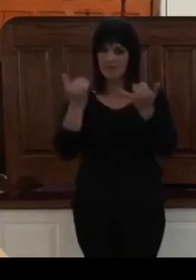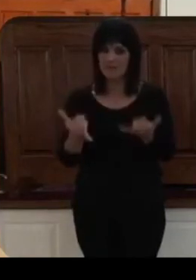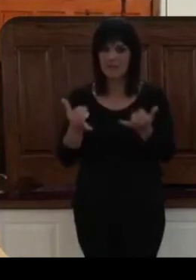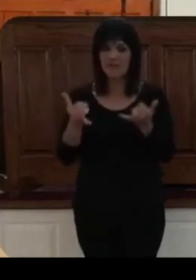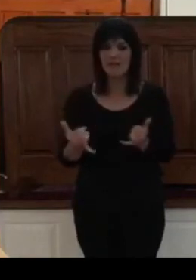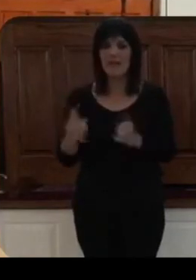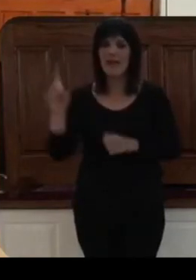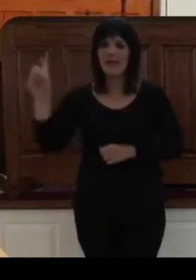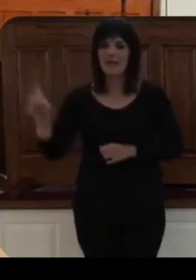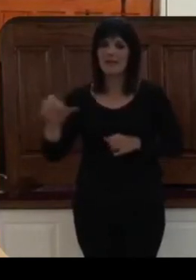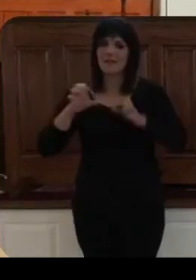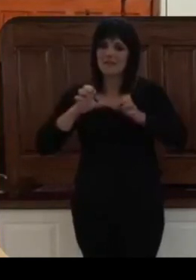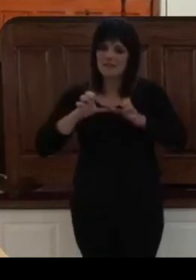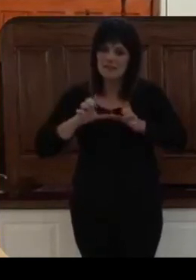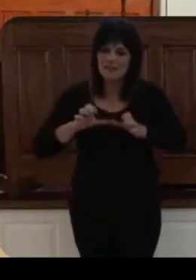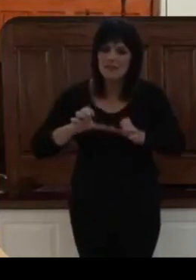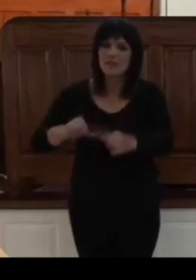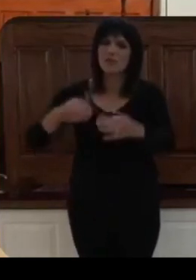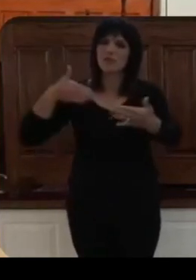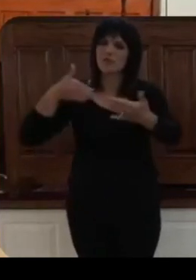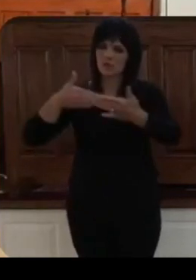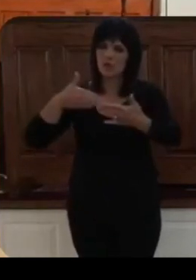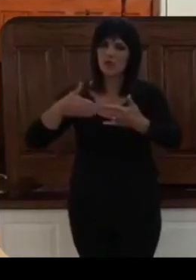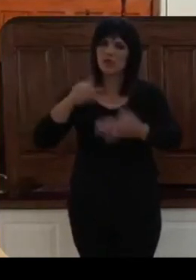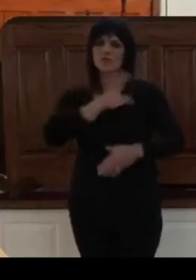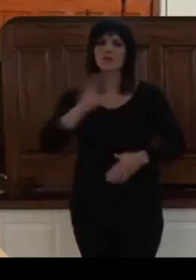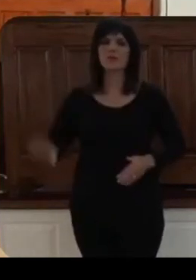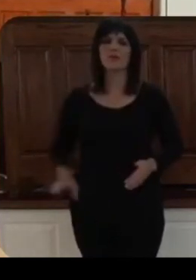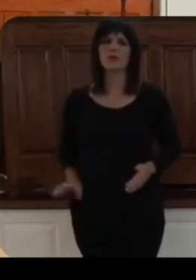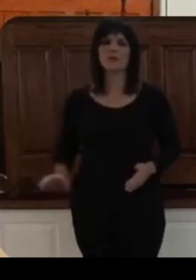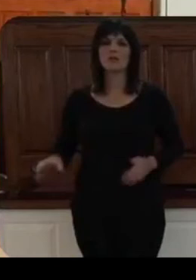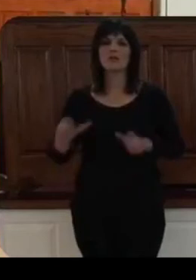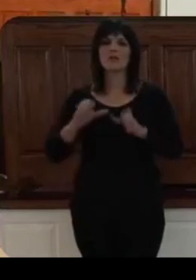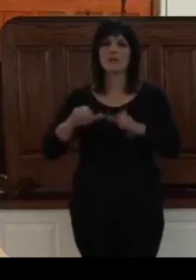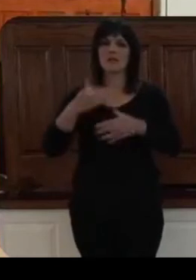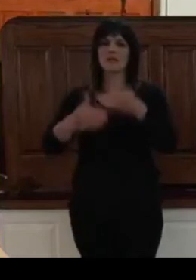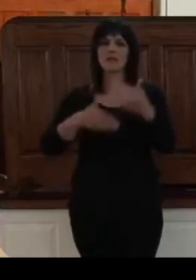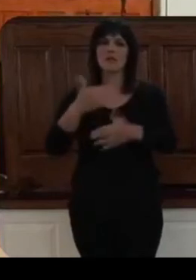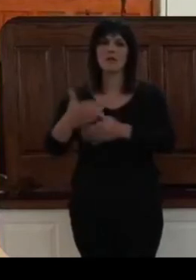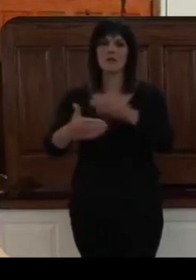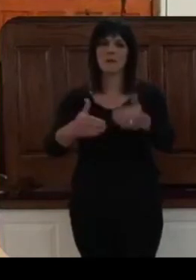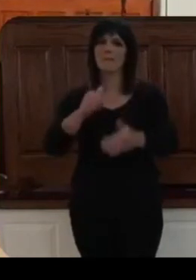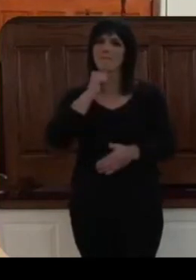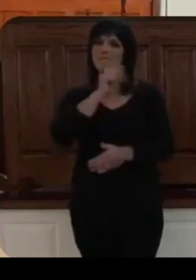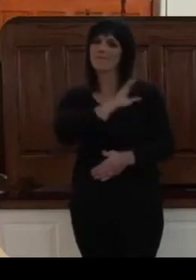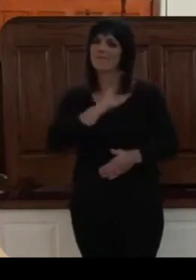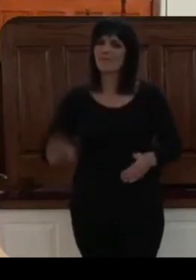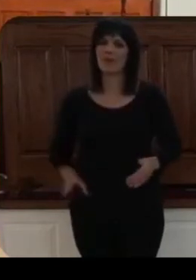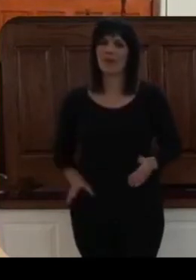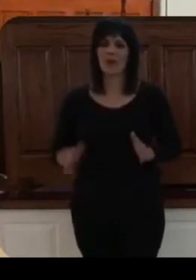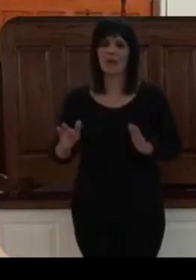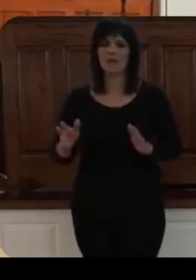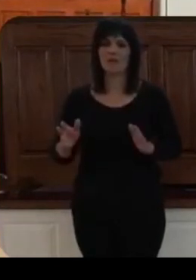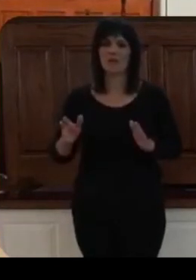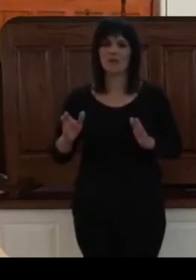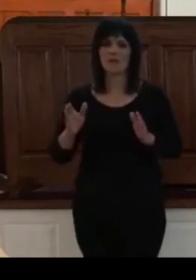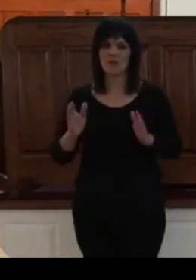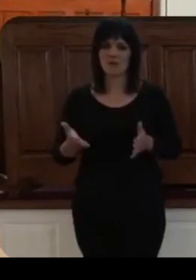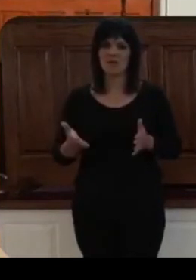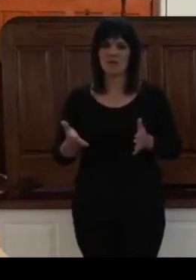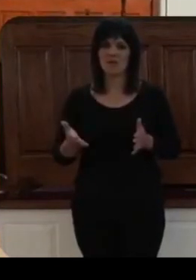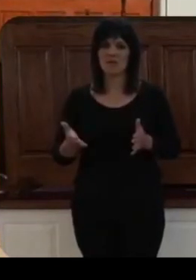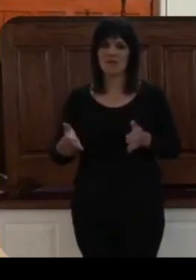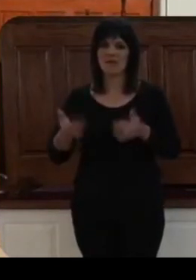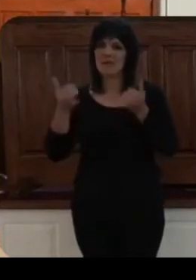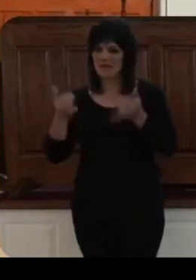continue to be close to the body of Christ and continue in their progress. For those who aren't Christians, Father, I pray that they understand the truth, and they only